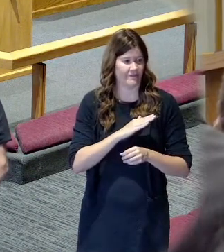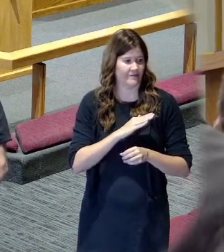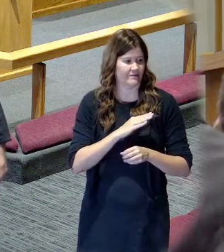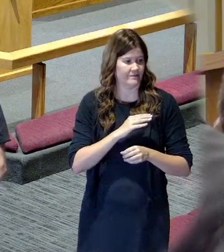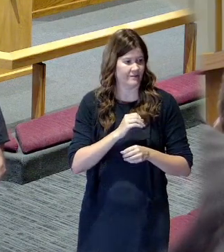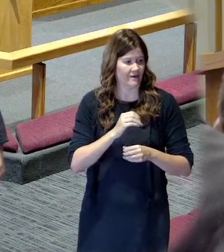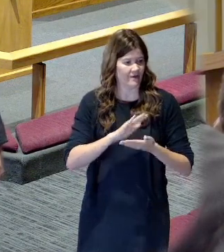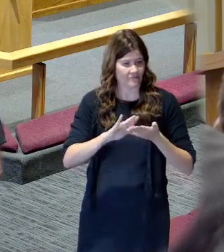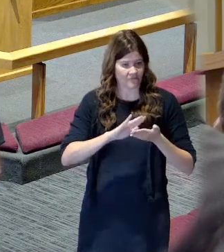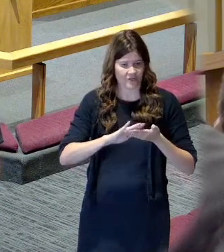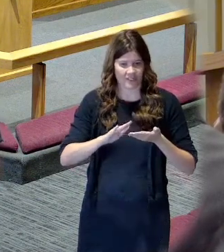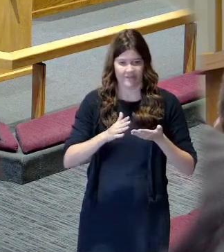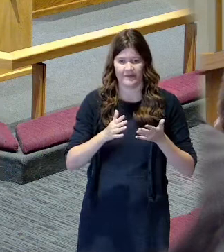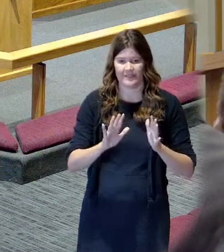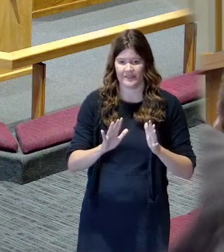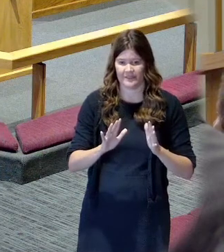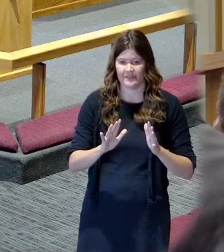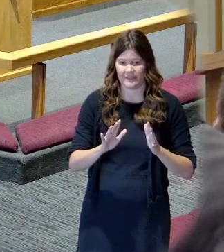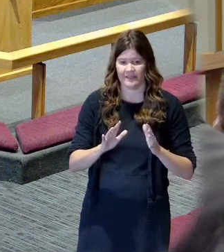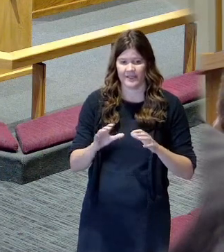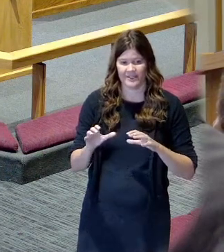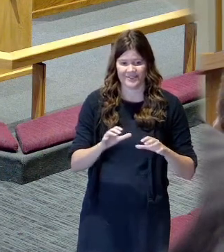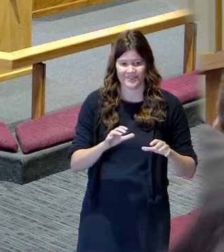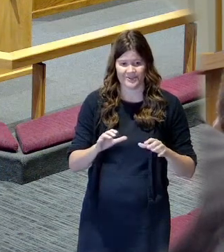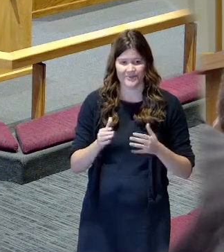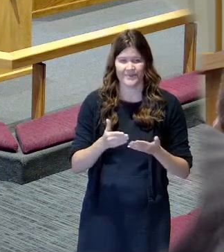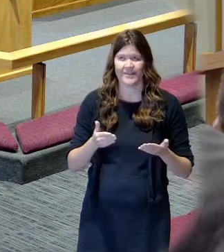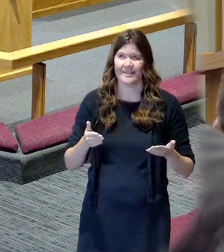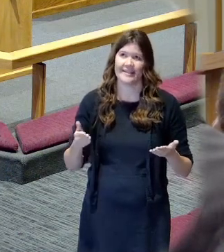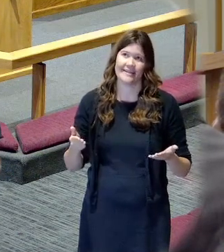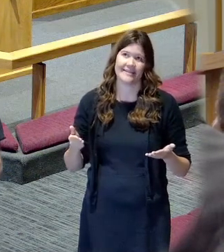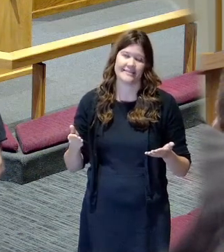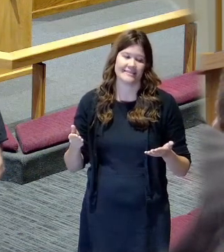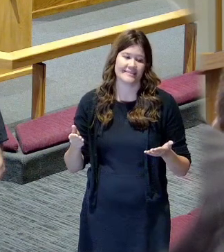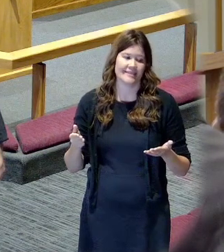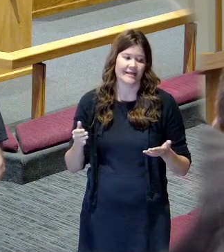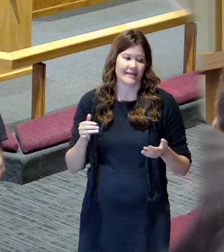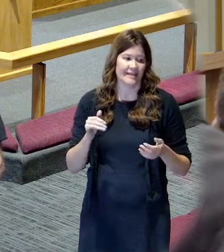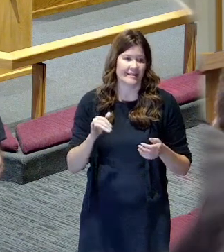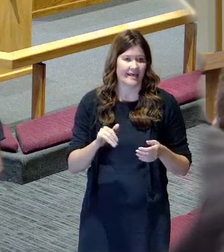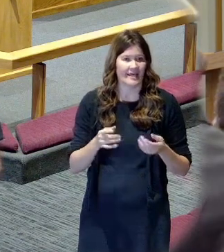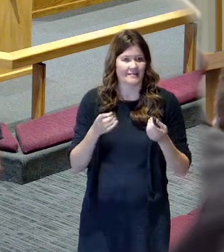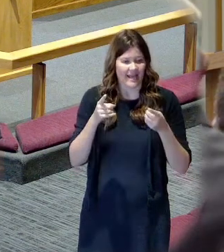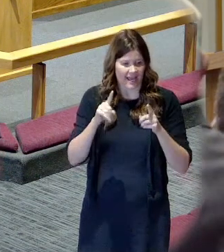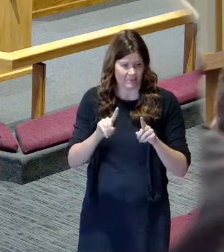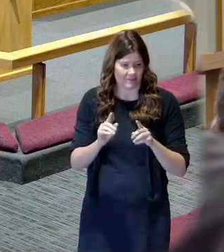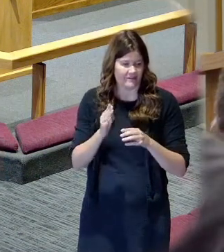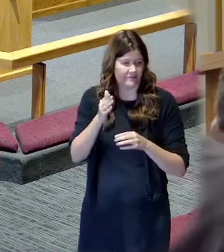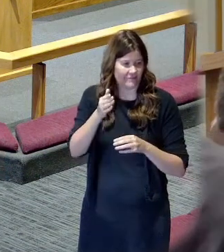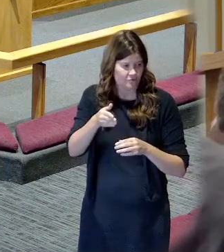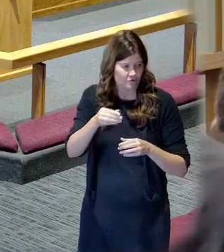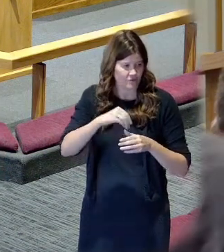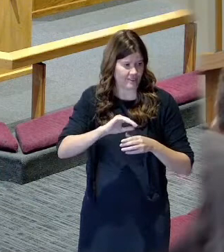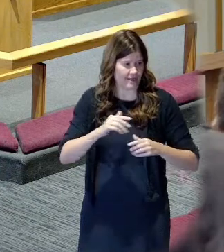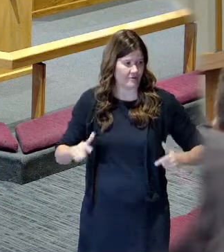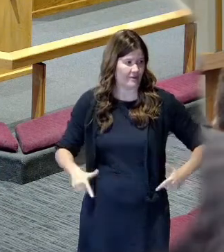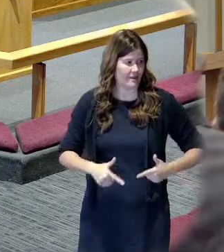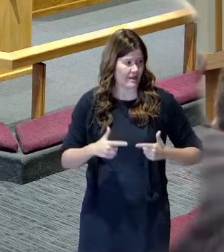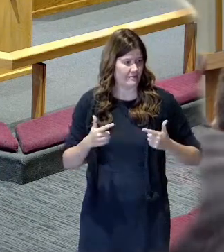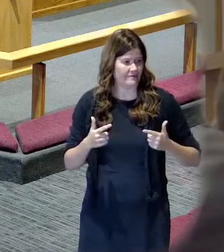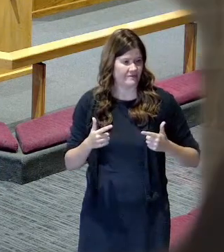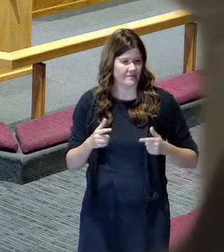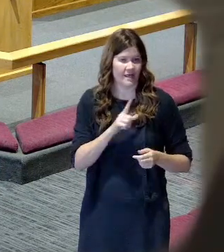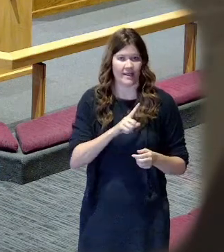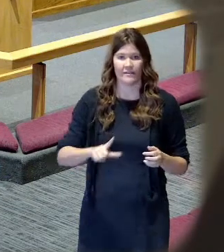equipped to accomplish those things that lie on the road ahead in our lives.